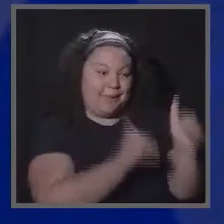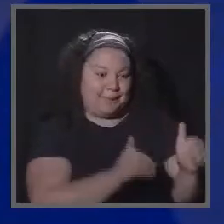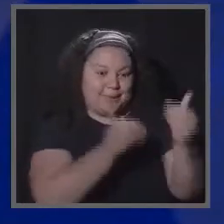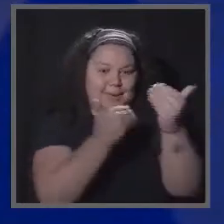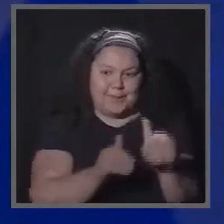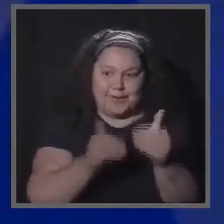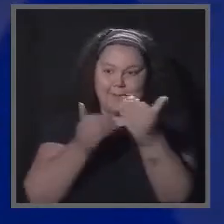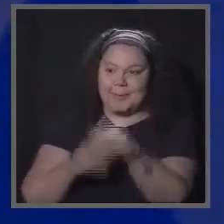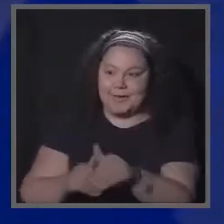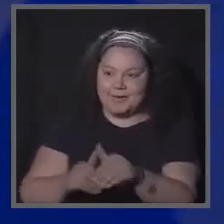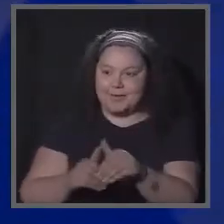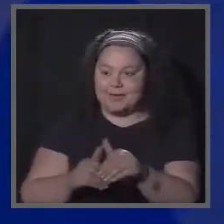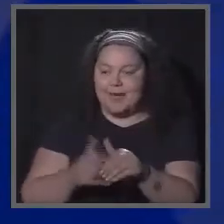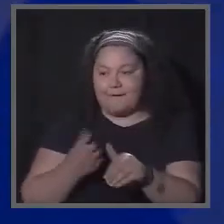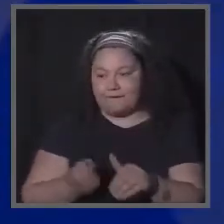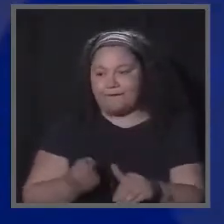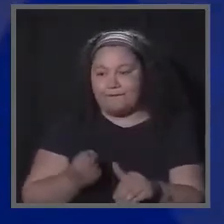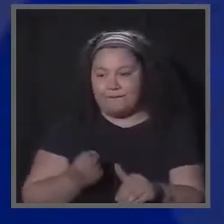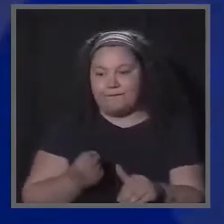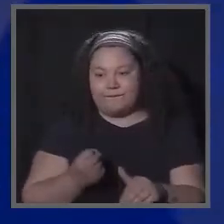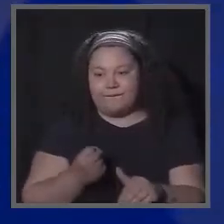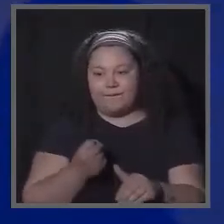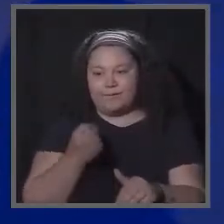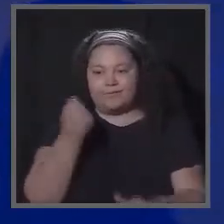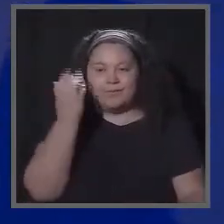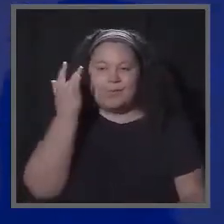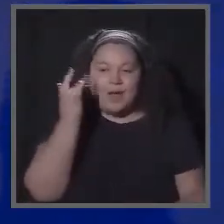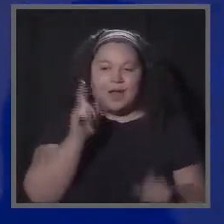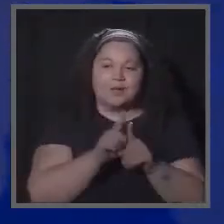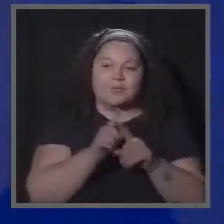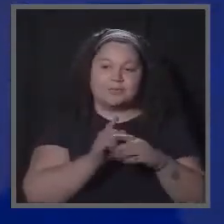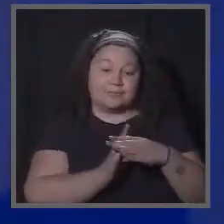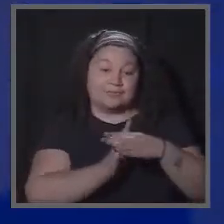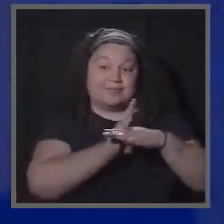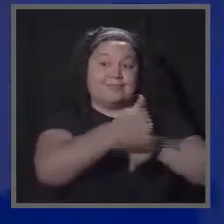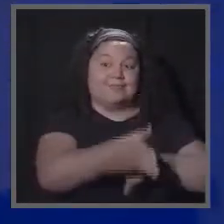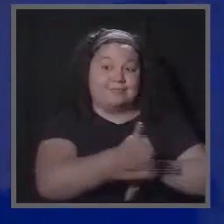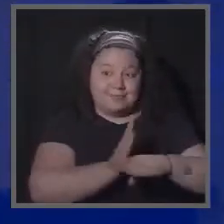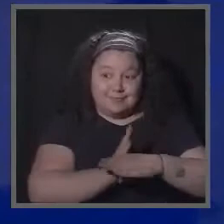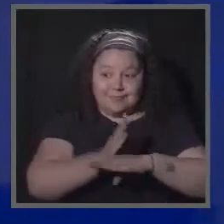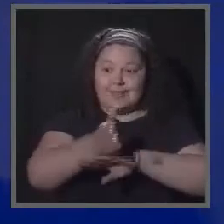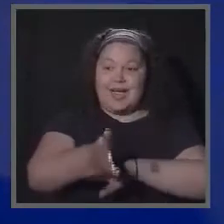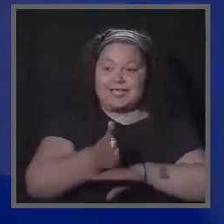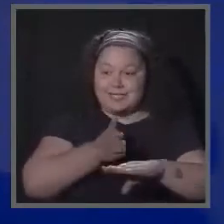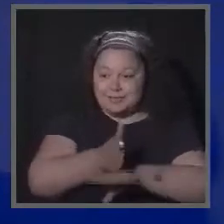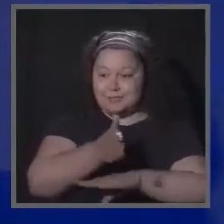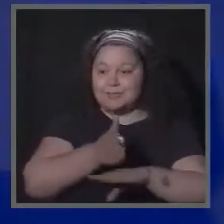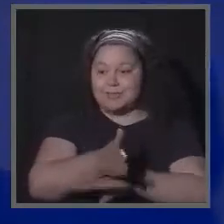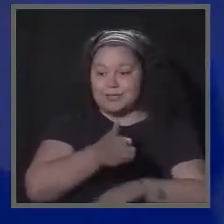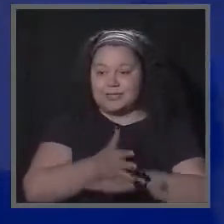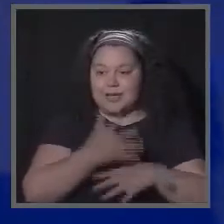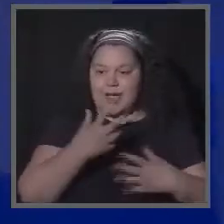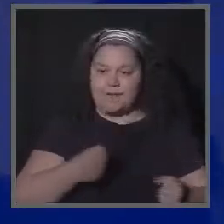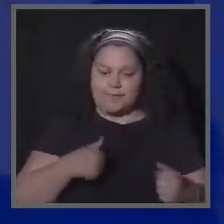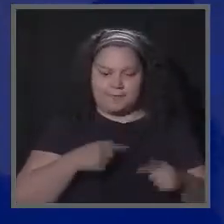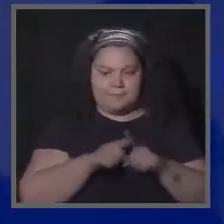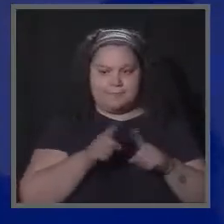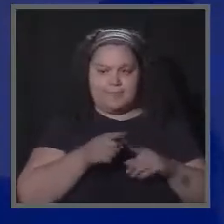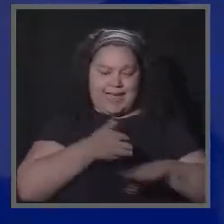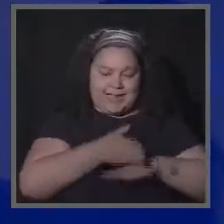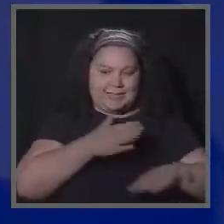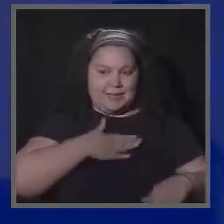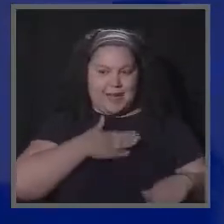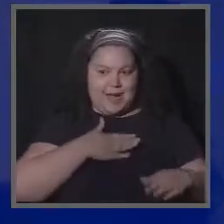more in the sense proposed of access to cultural enjoyment,